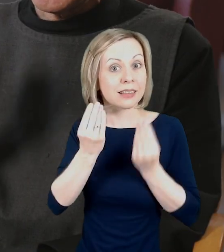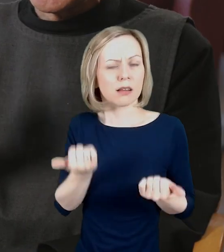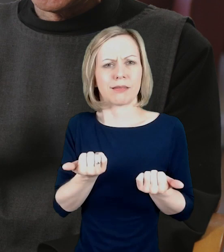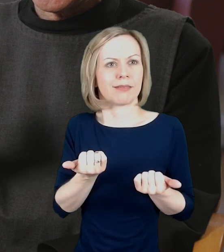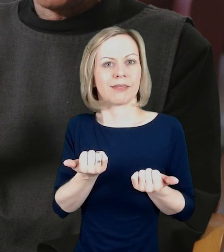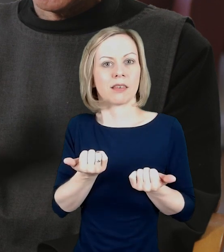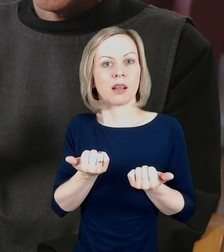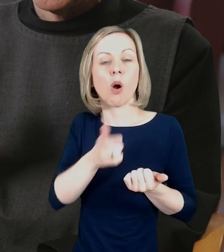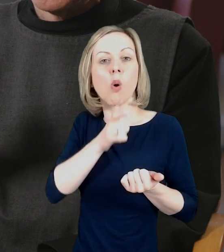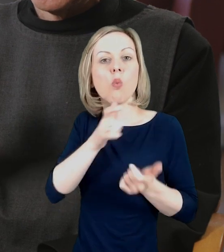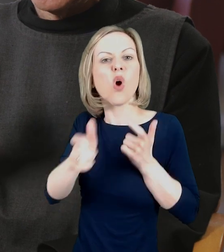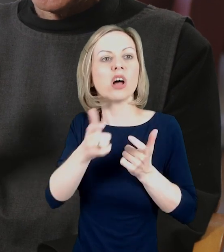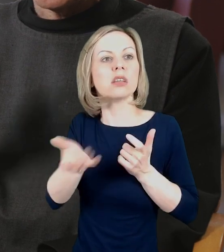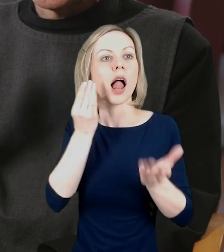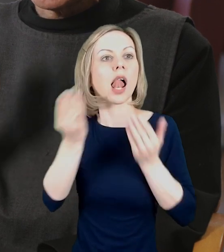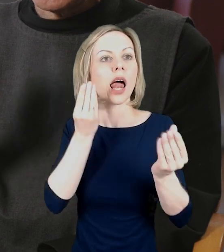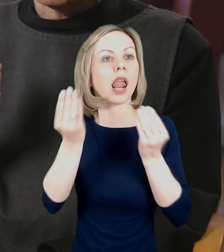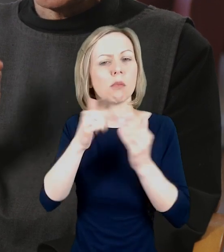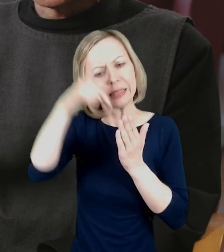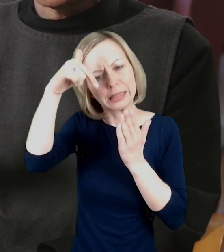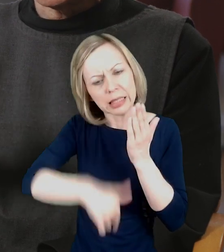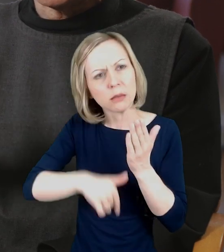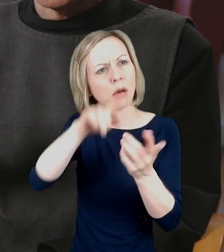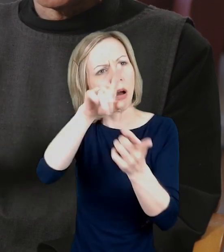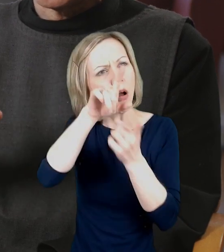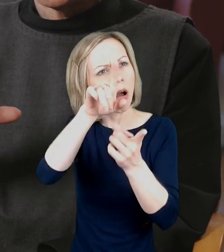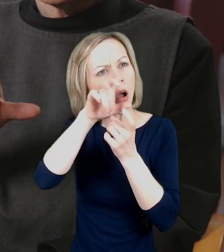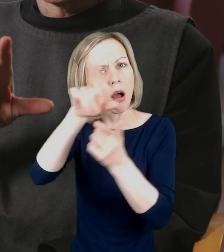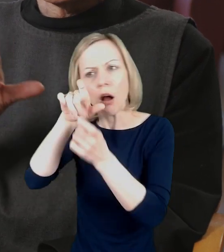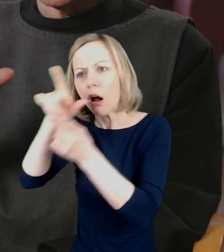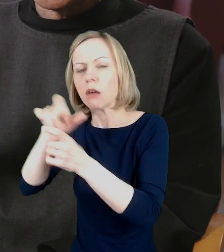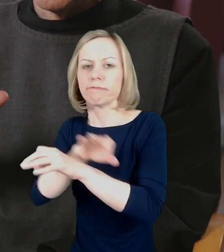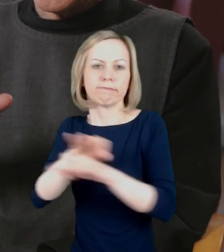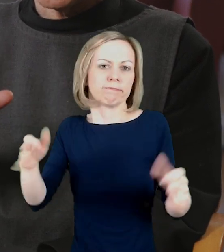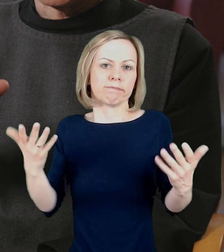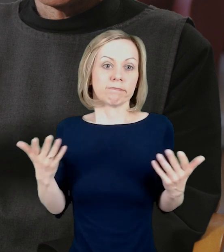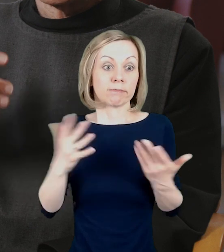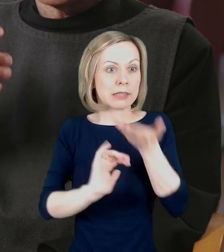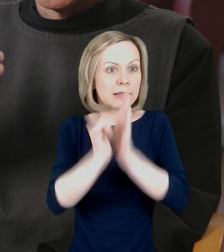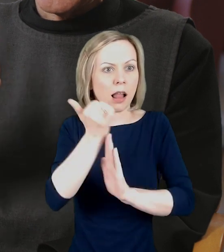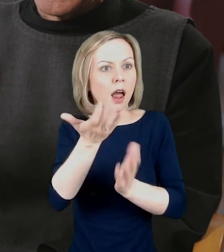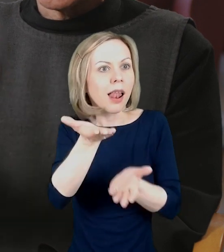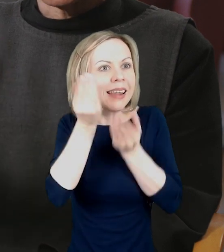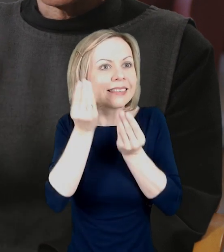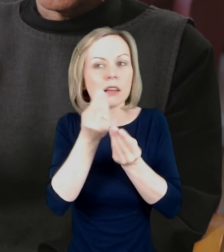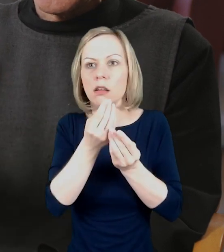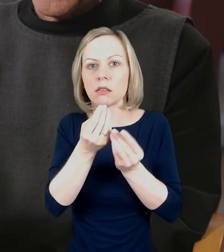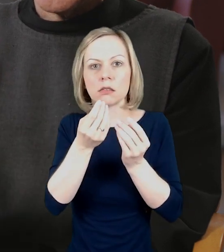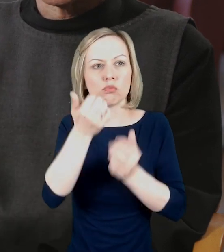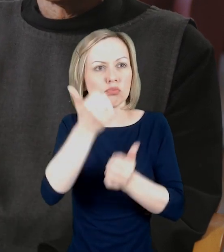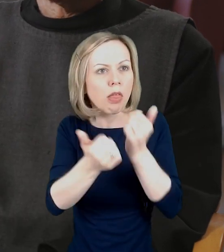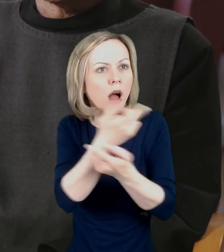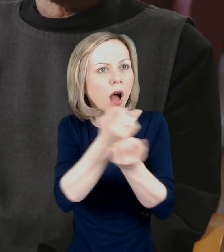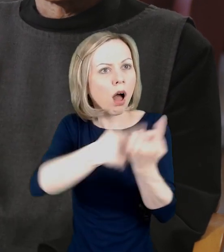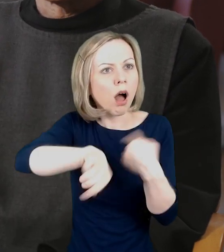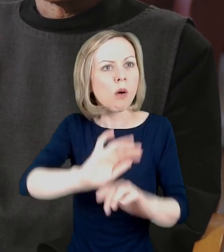we don't listen deeply. And that skill of listening to your brethren opens your mind to listening to what